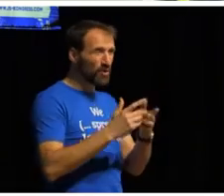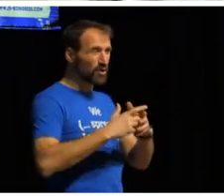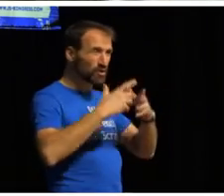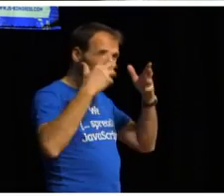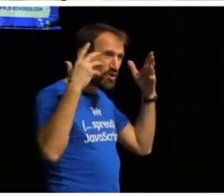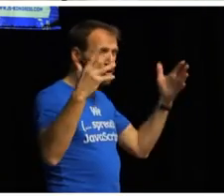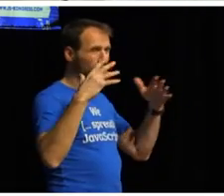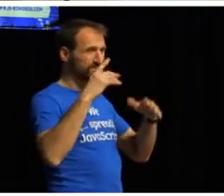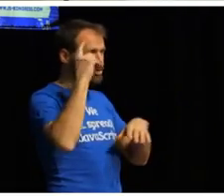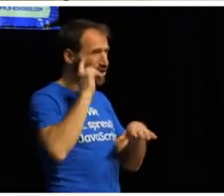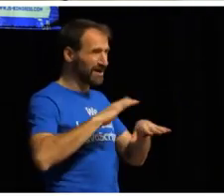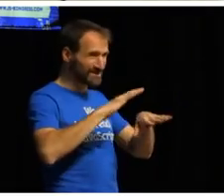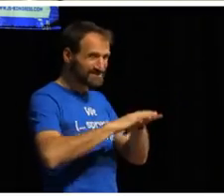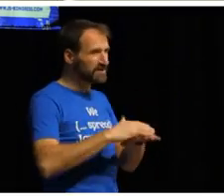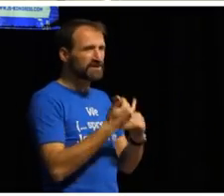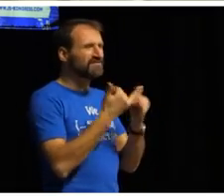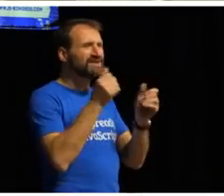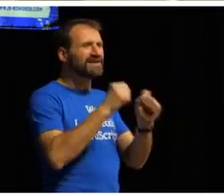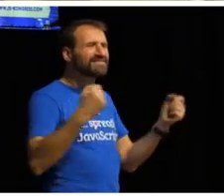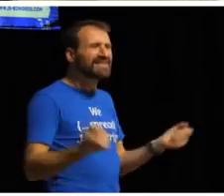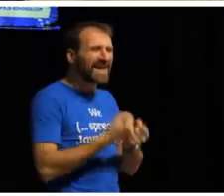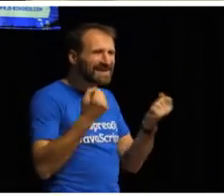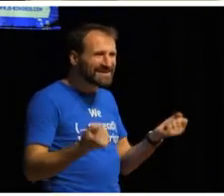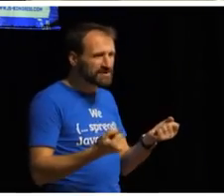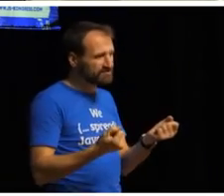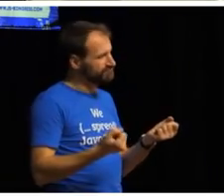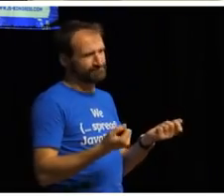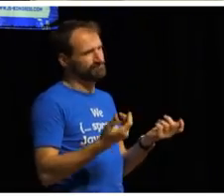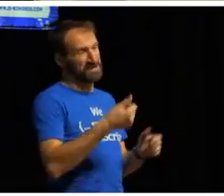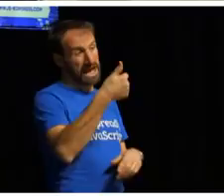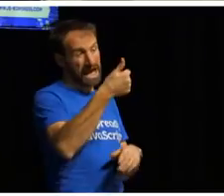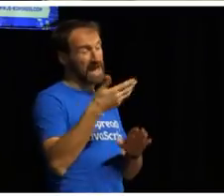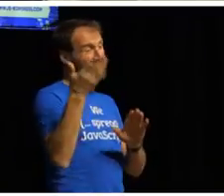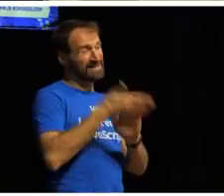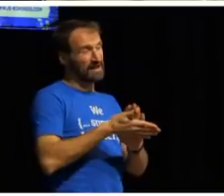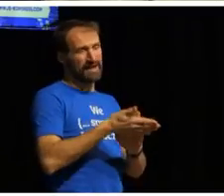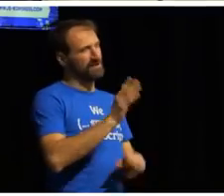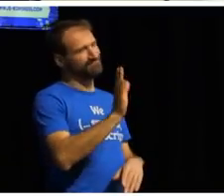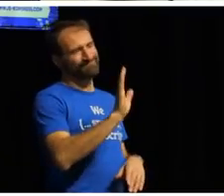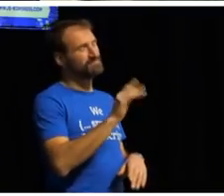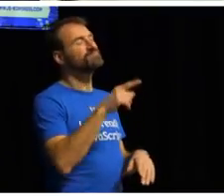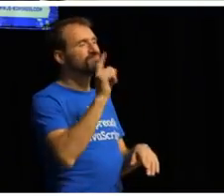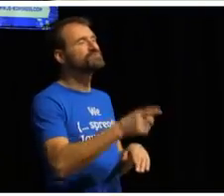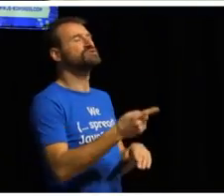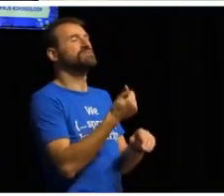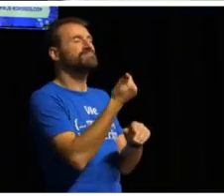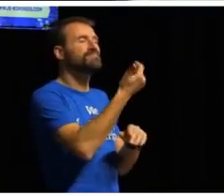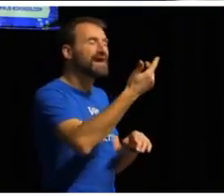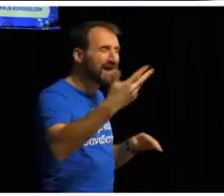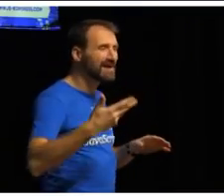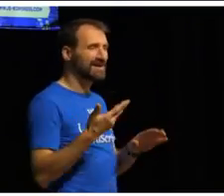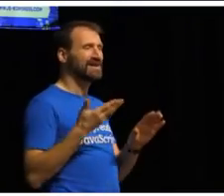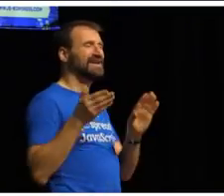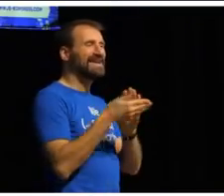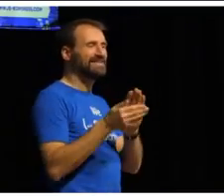layer. So what people do in practice is they create multiple hidden layers, and that again makes it possible to train